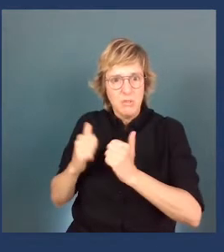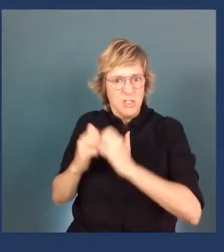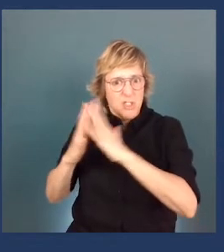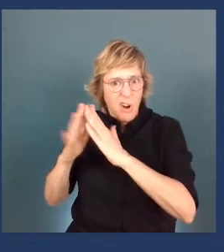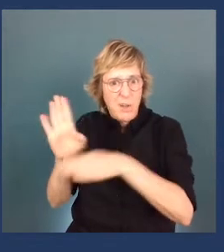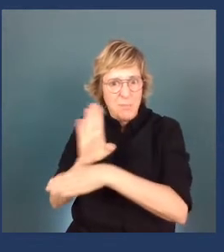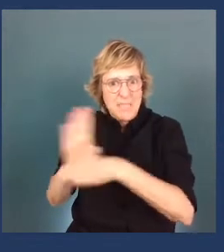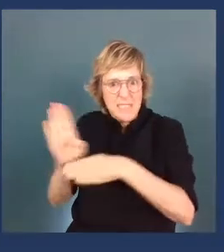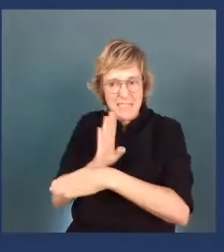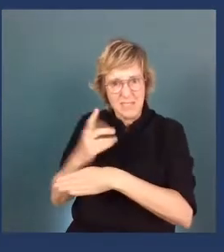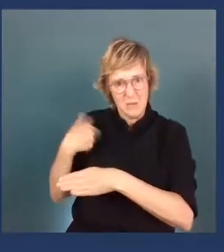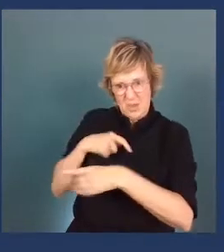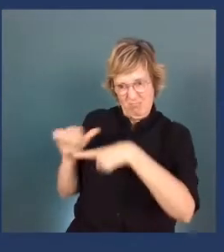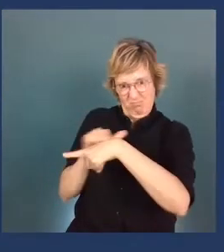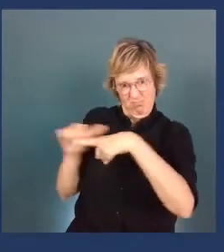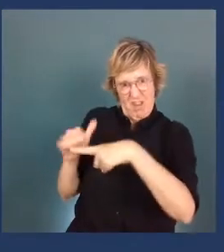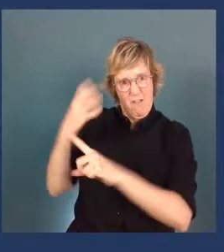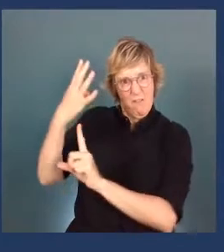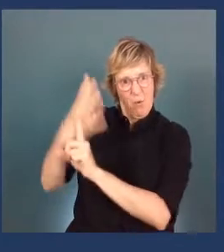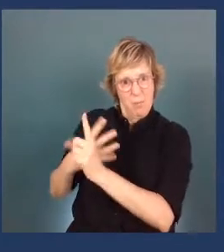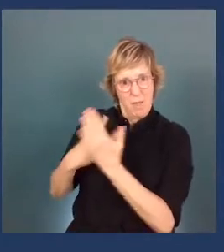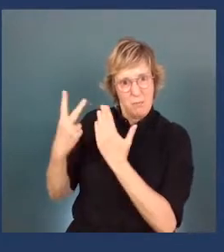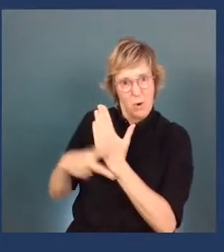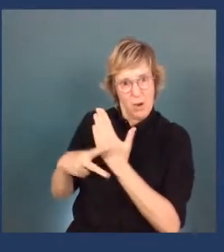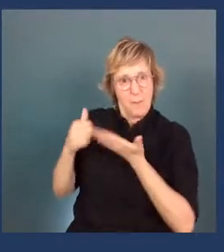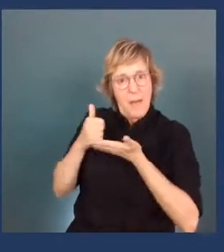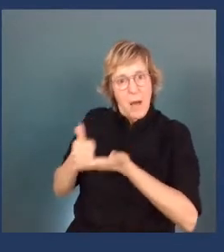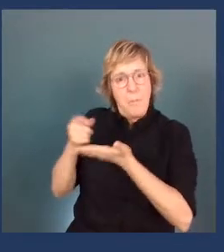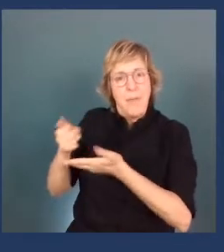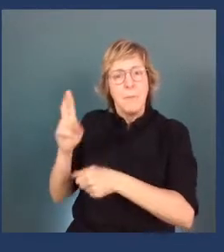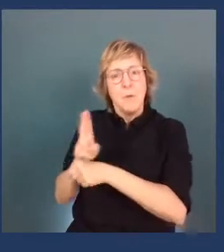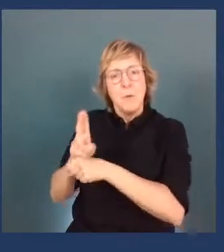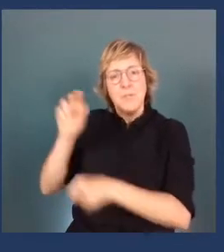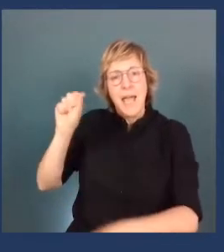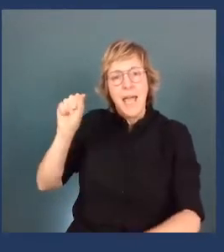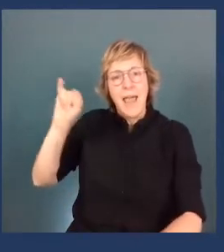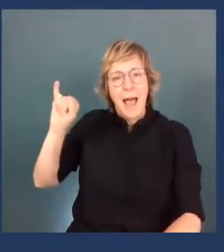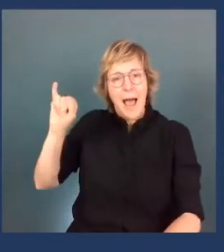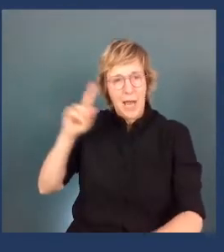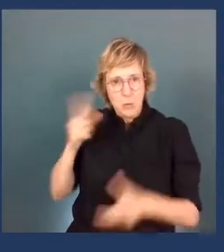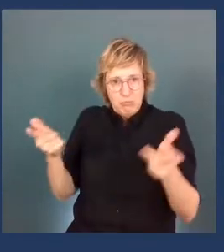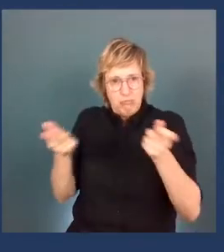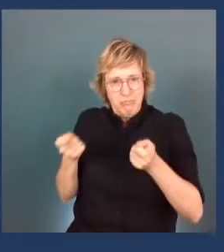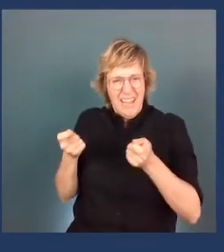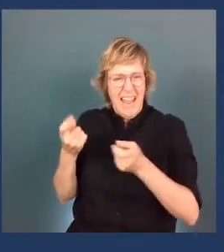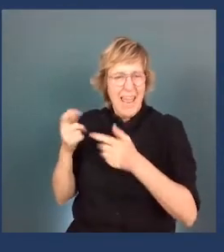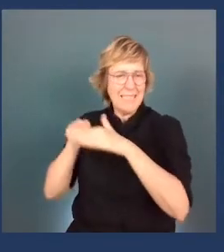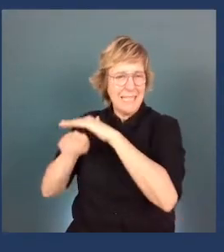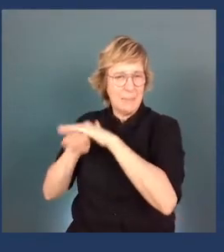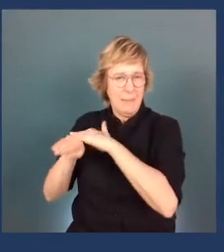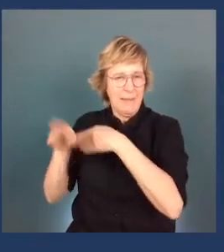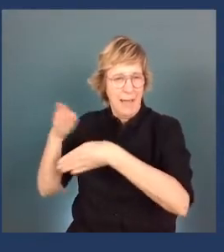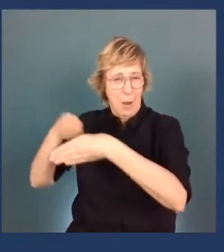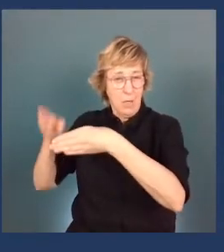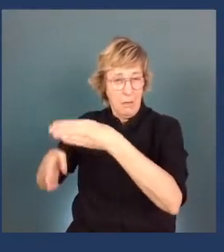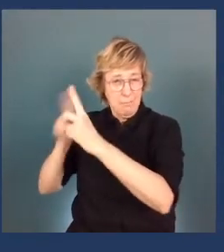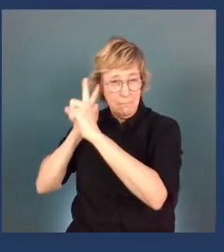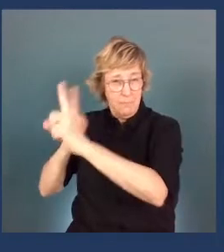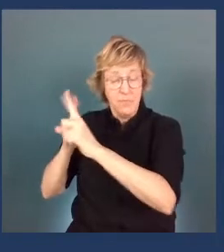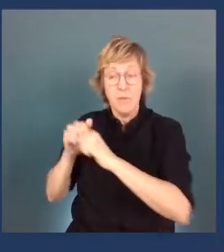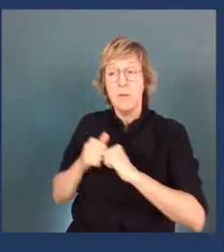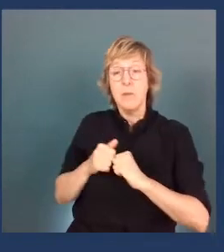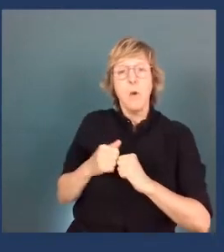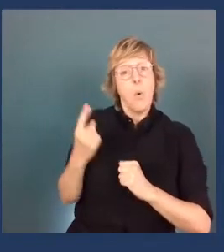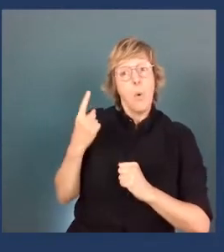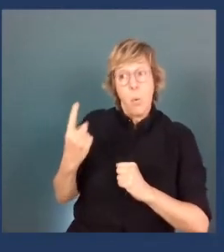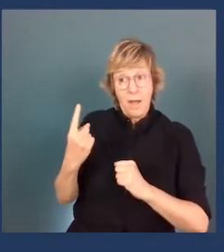4-month program so that they can use AI to drive accessibility outcomes, basically. And one of the startups that we've been working